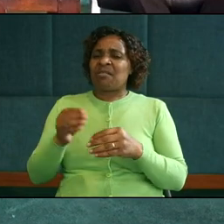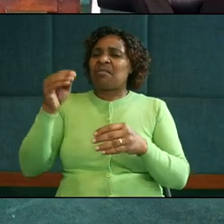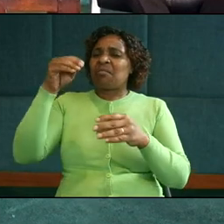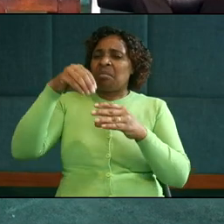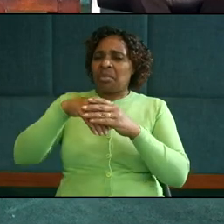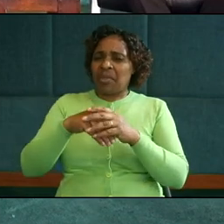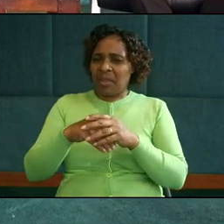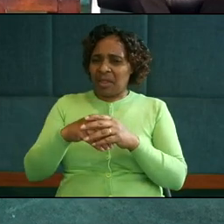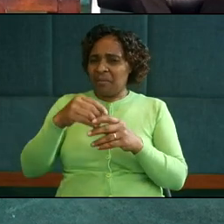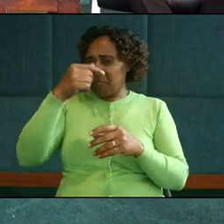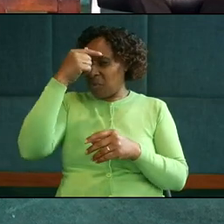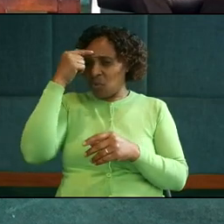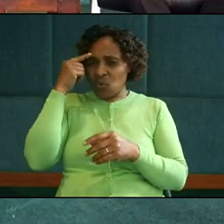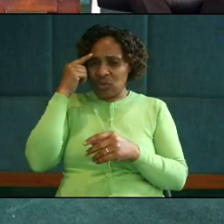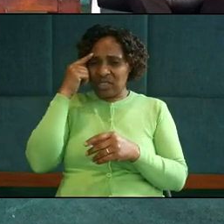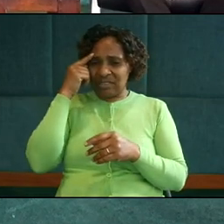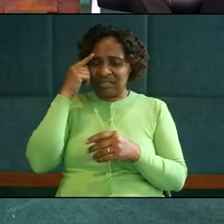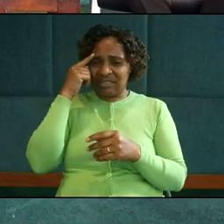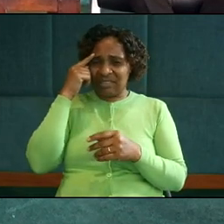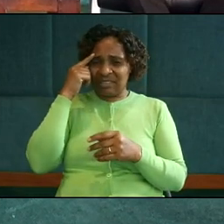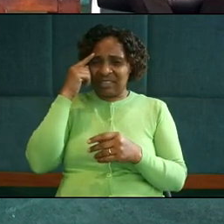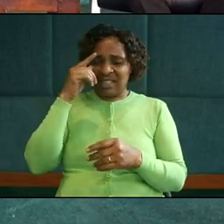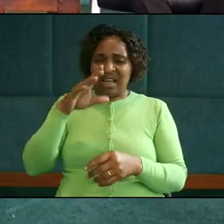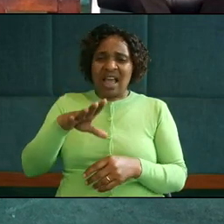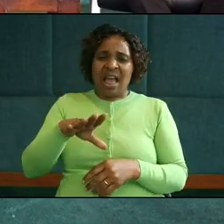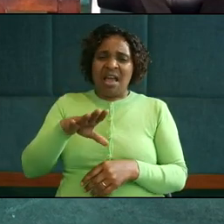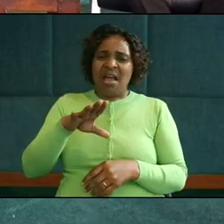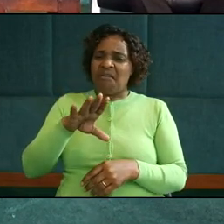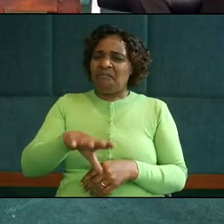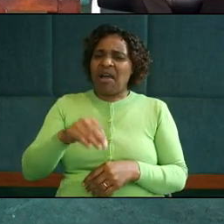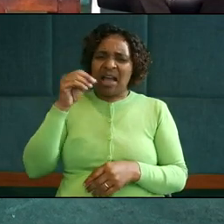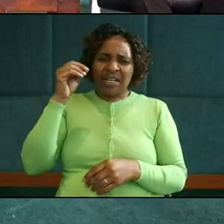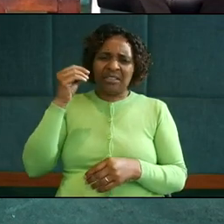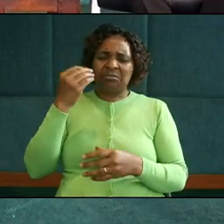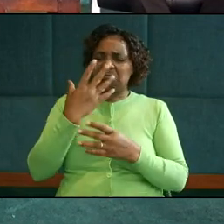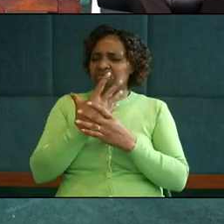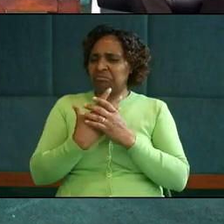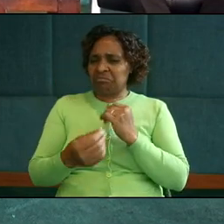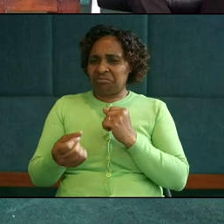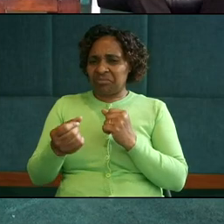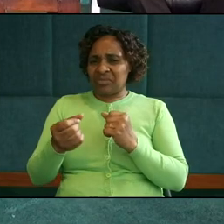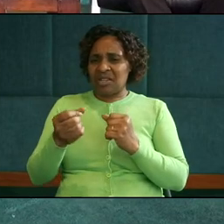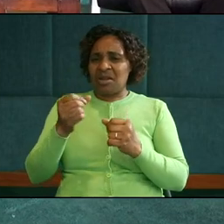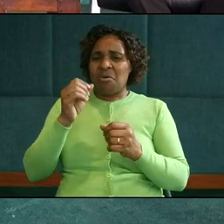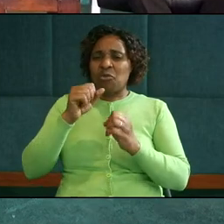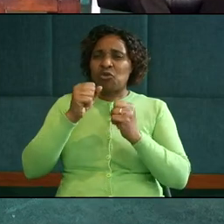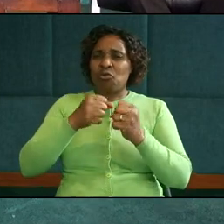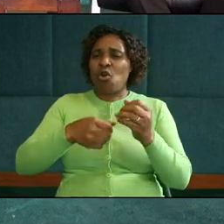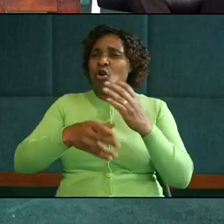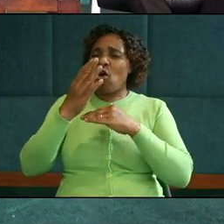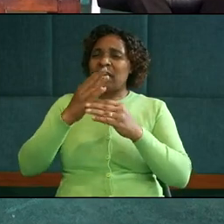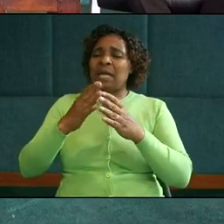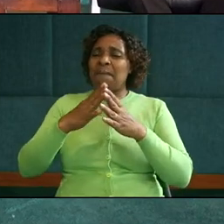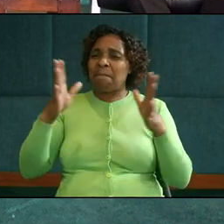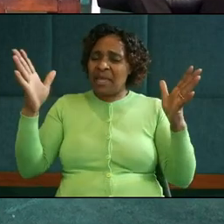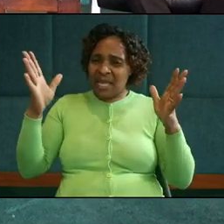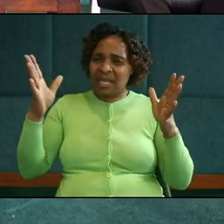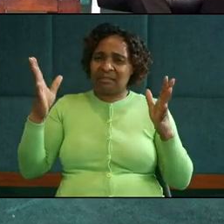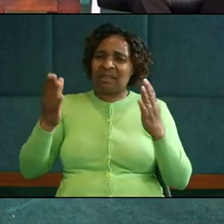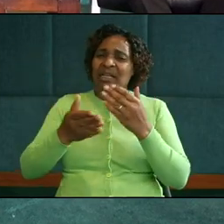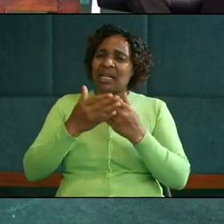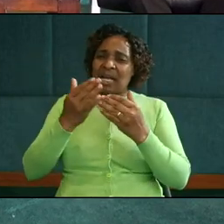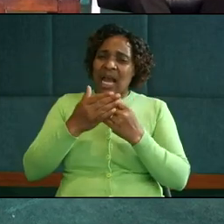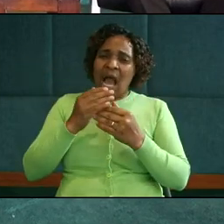I'd like to jump in right there. Because, like, you know, I find it fascinating that often we feel that God is too big, too mighty to care for our whims and